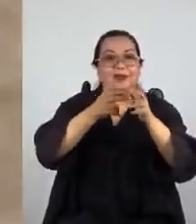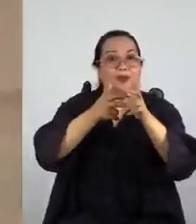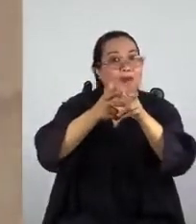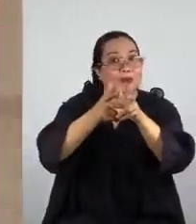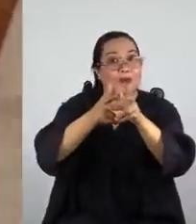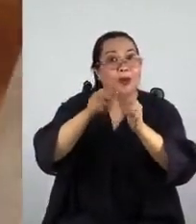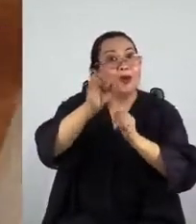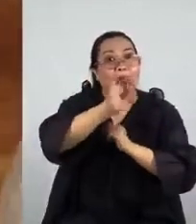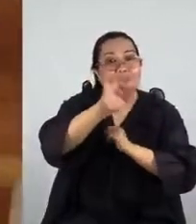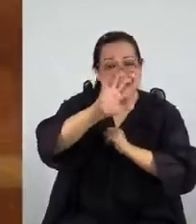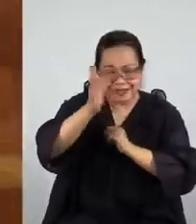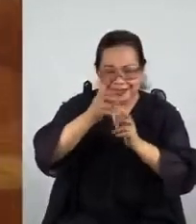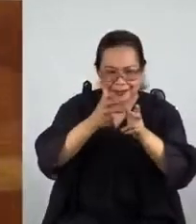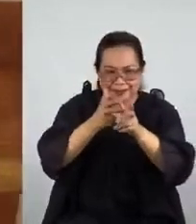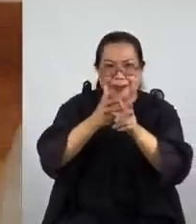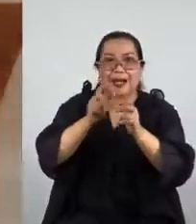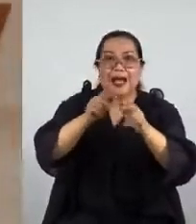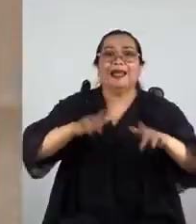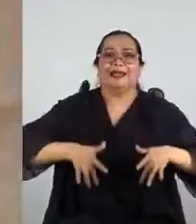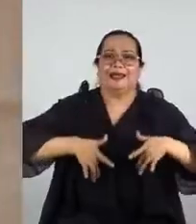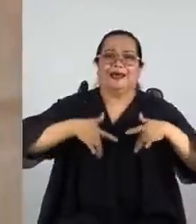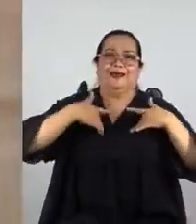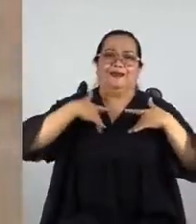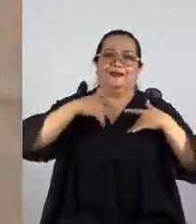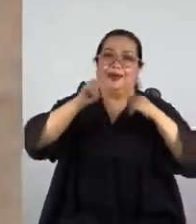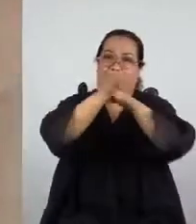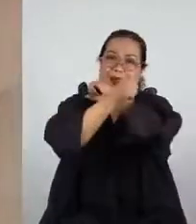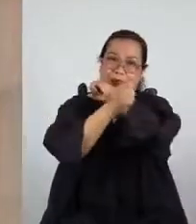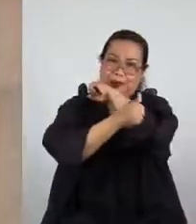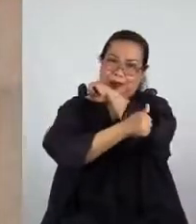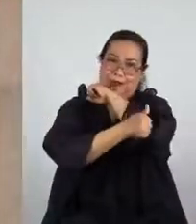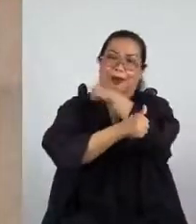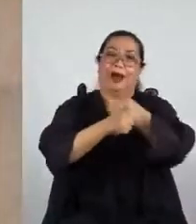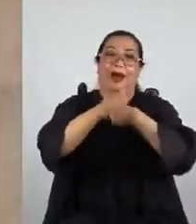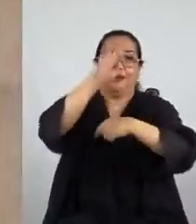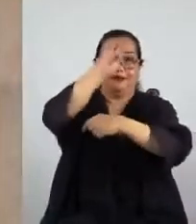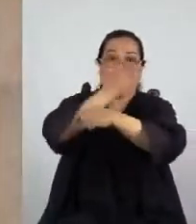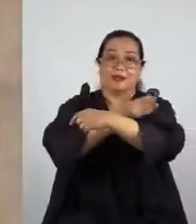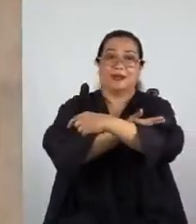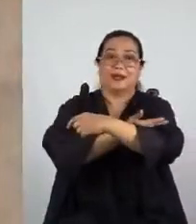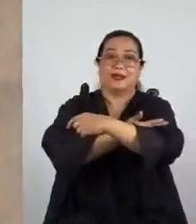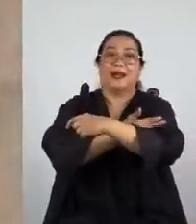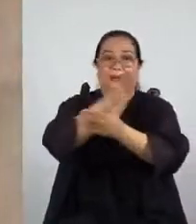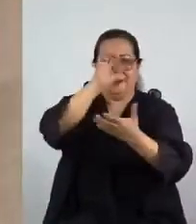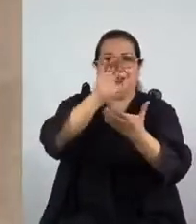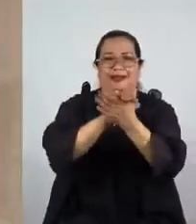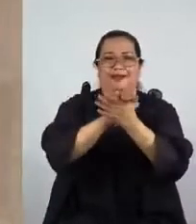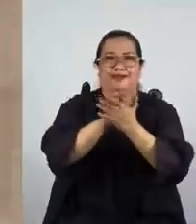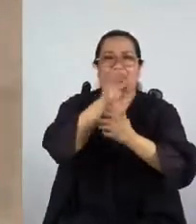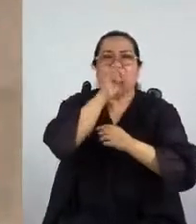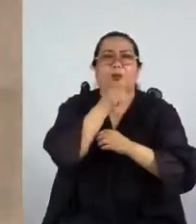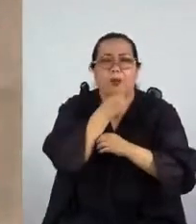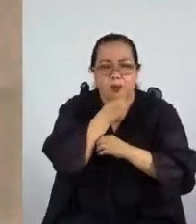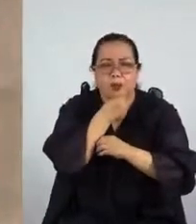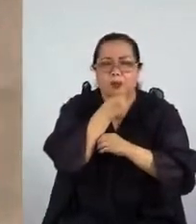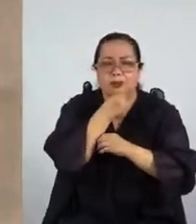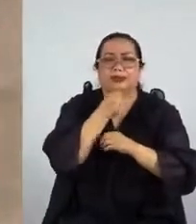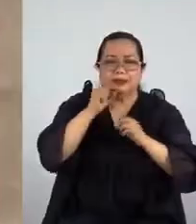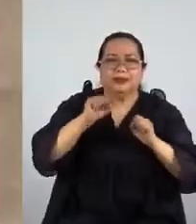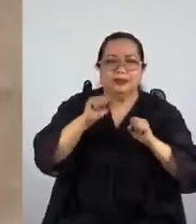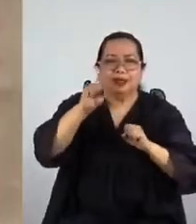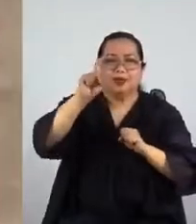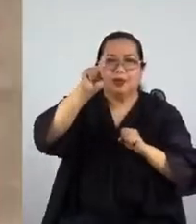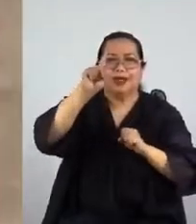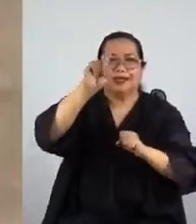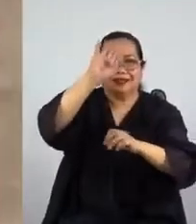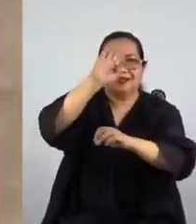race. Abraham had to believe he will have a son even in his old age. He had to believe that even if he